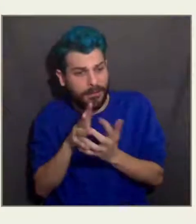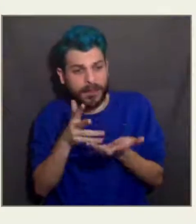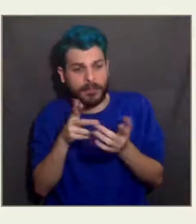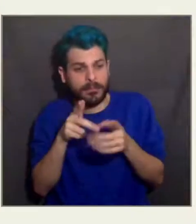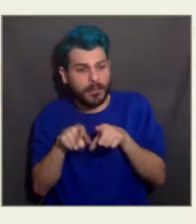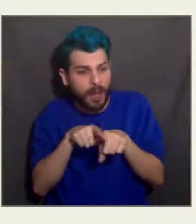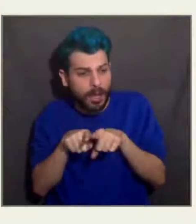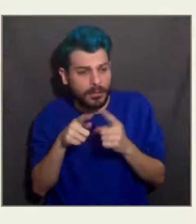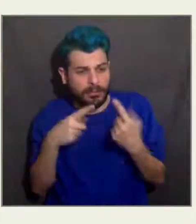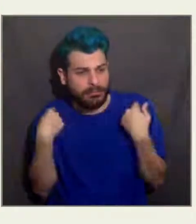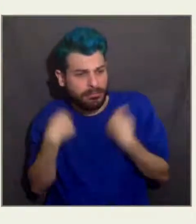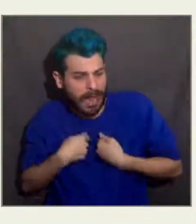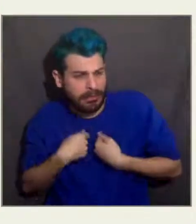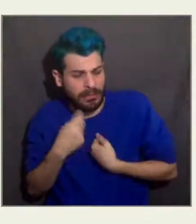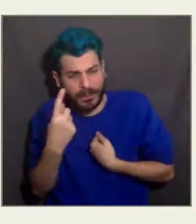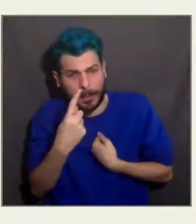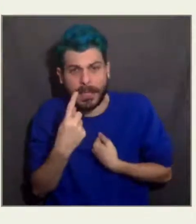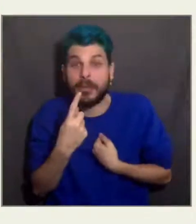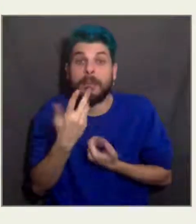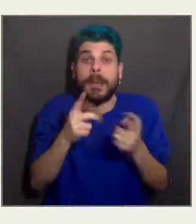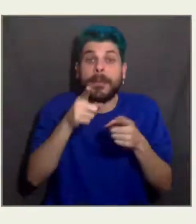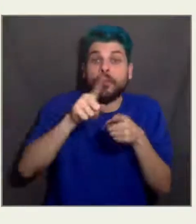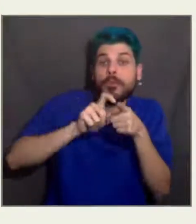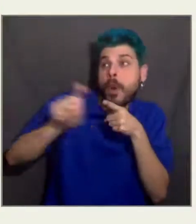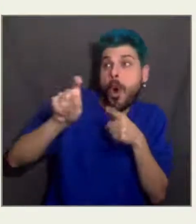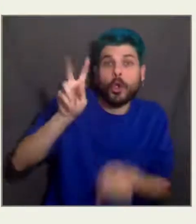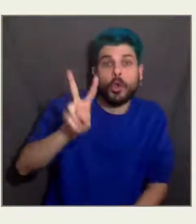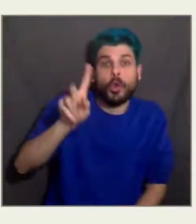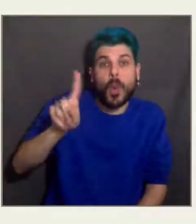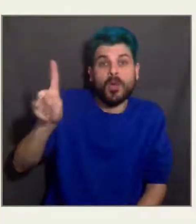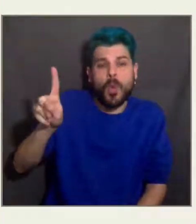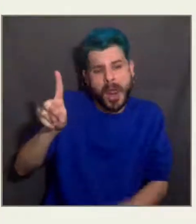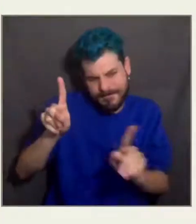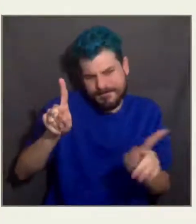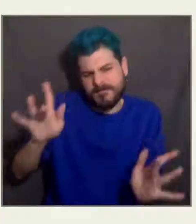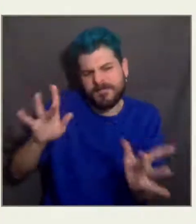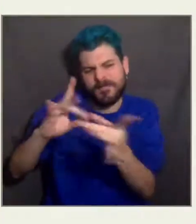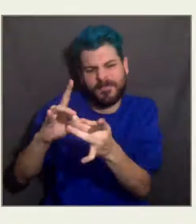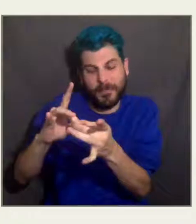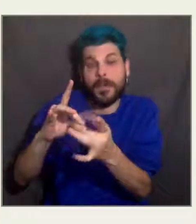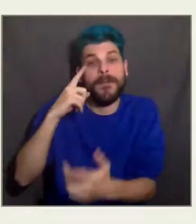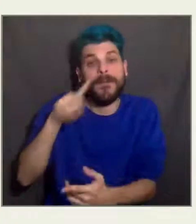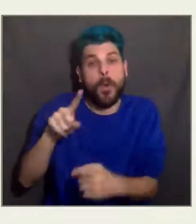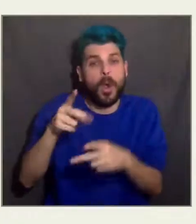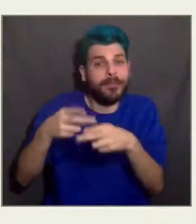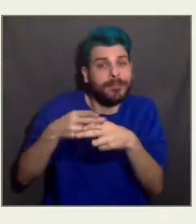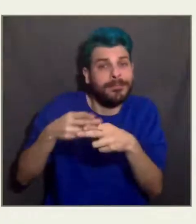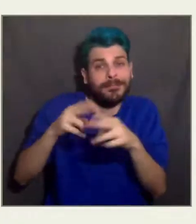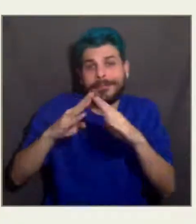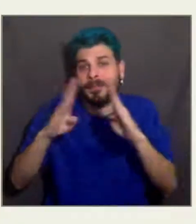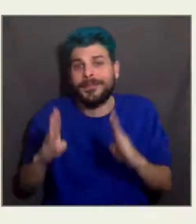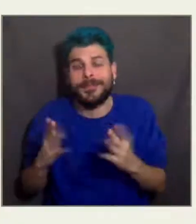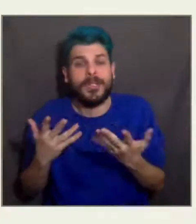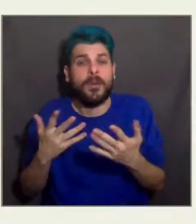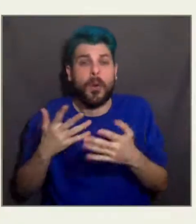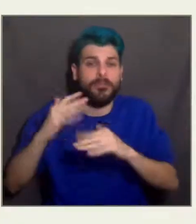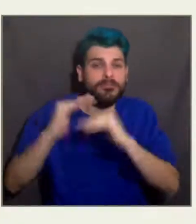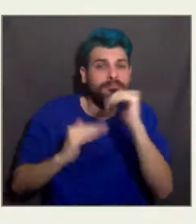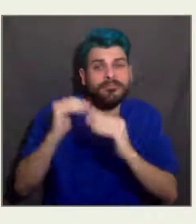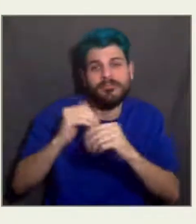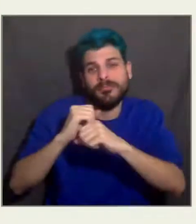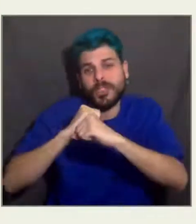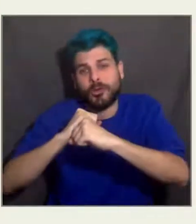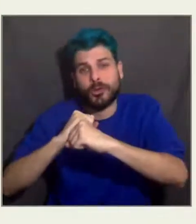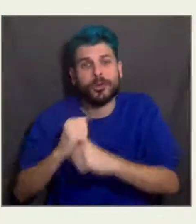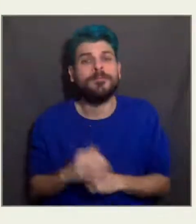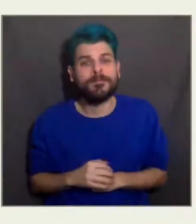blanket. Call 211 and help them to a shelter. If you've lived here a long time, you